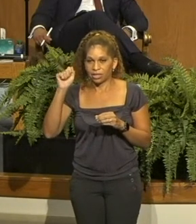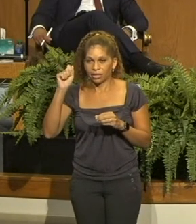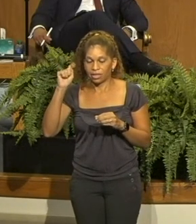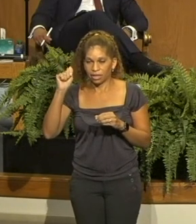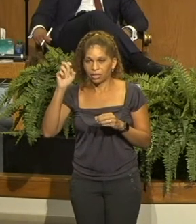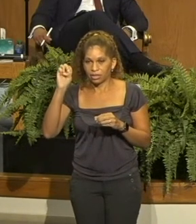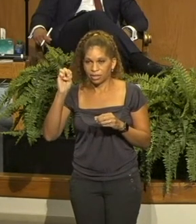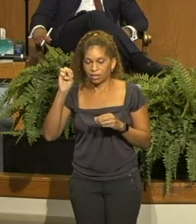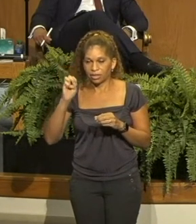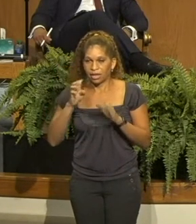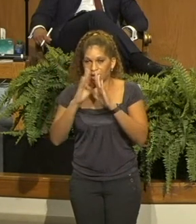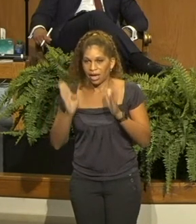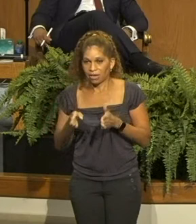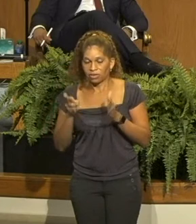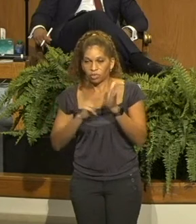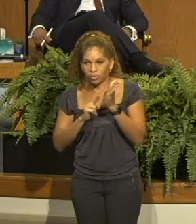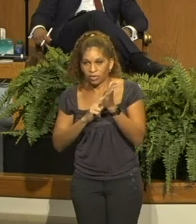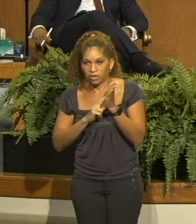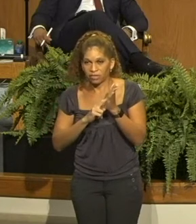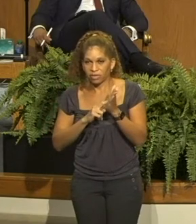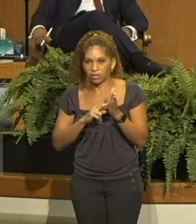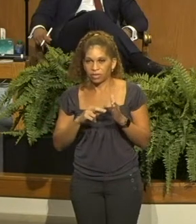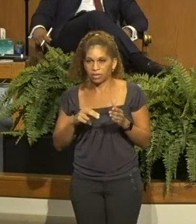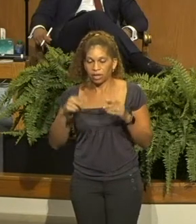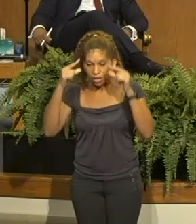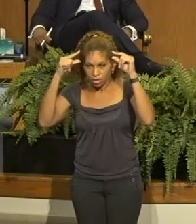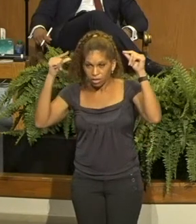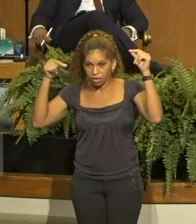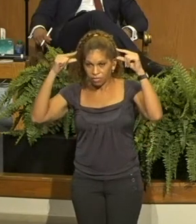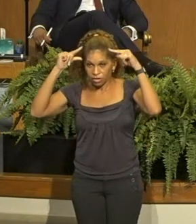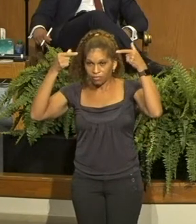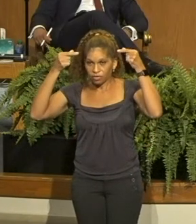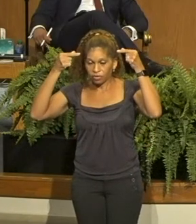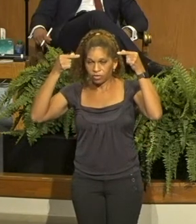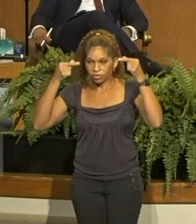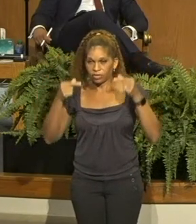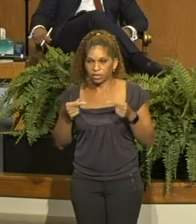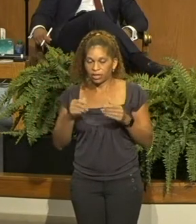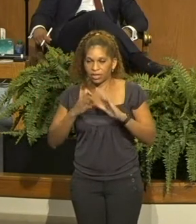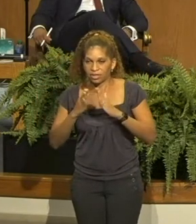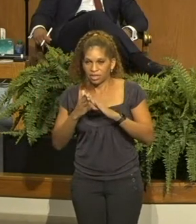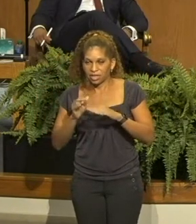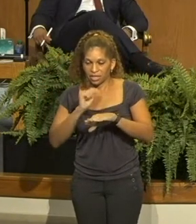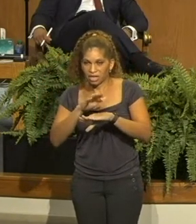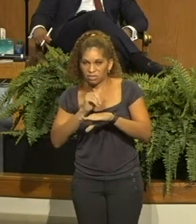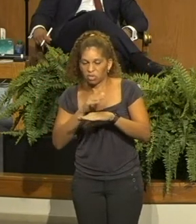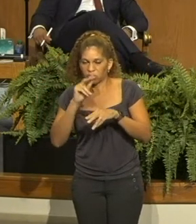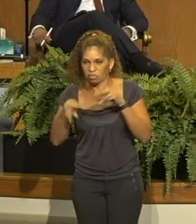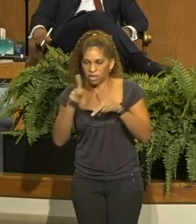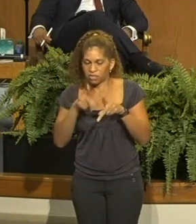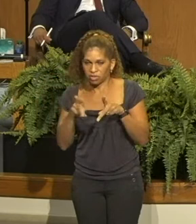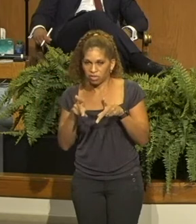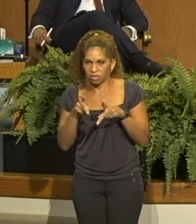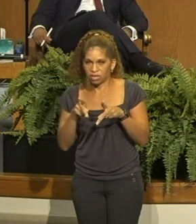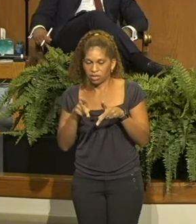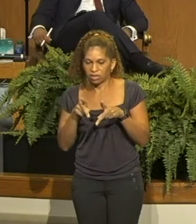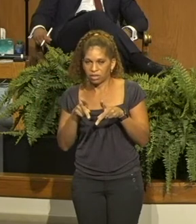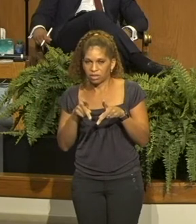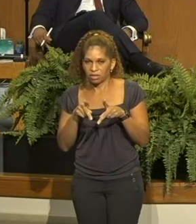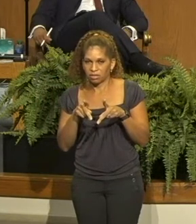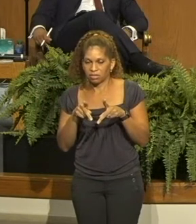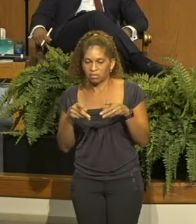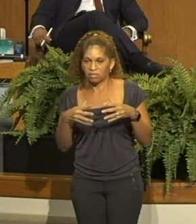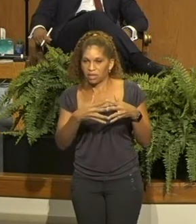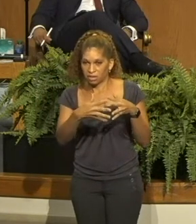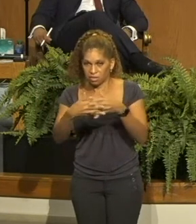Representatives, governors, city council people, and county commissioners, and others all across this